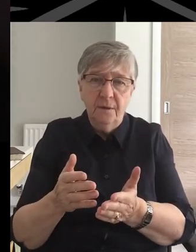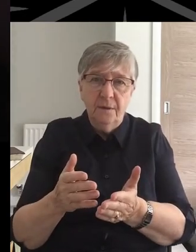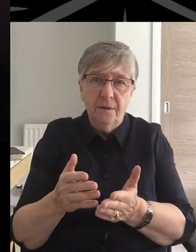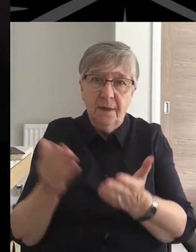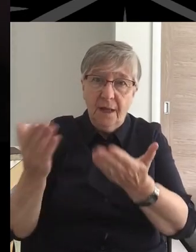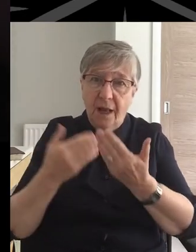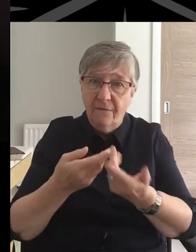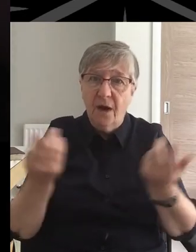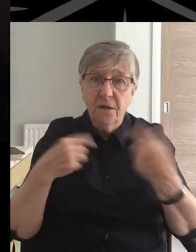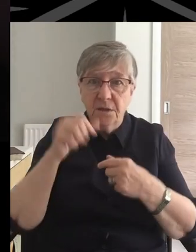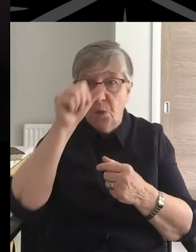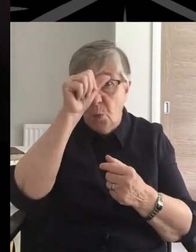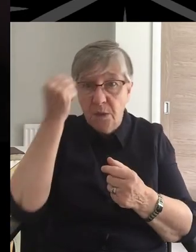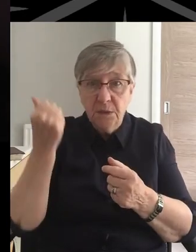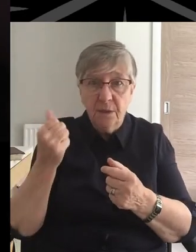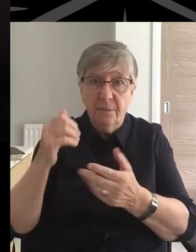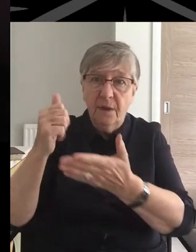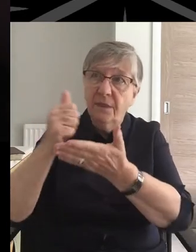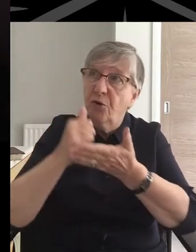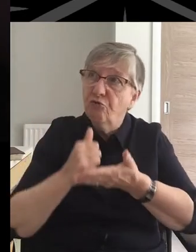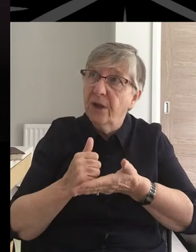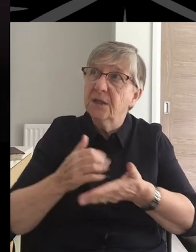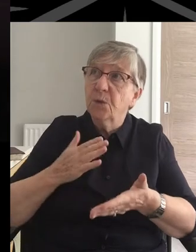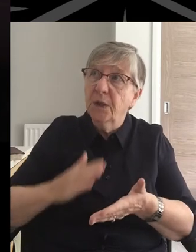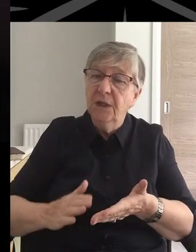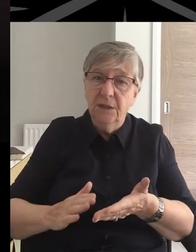And give us the wisdom and the grace that we need